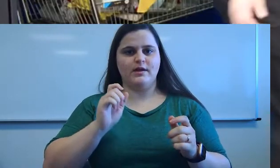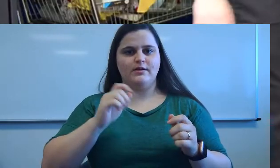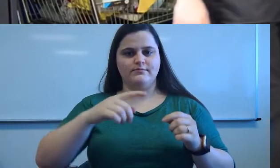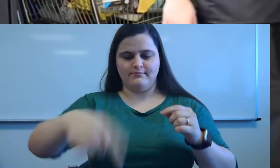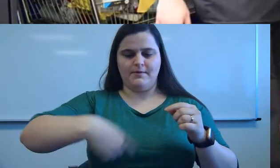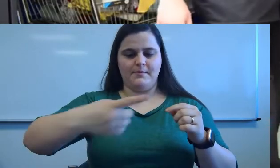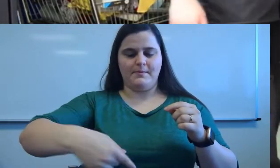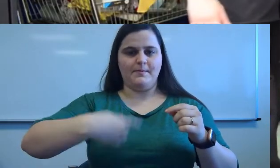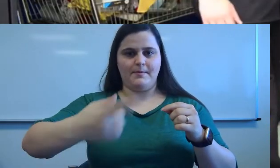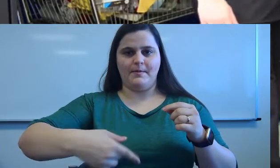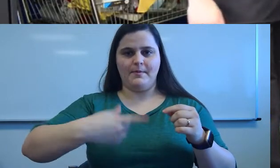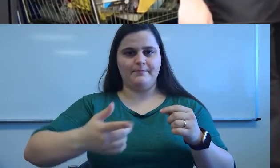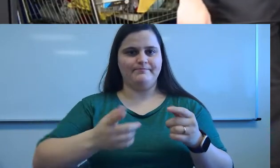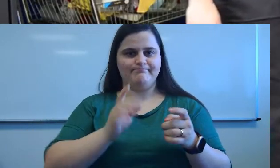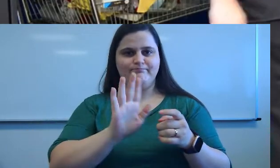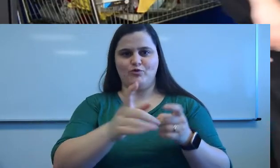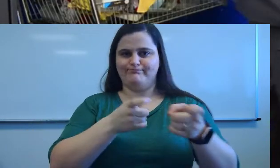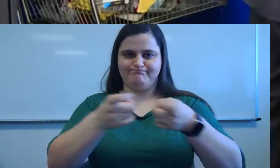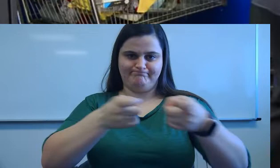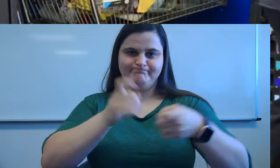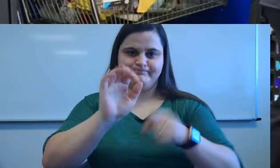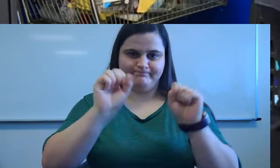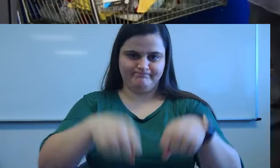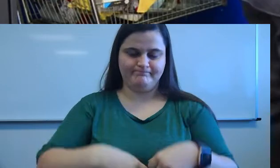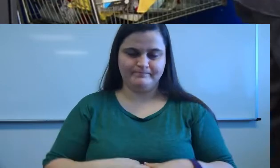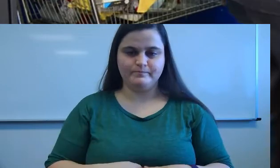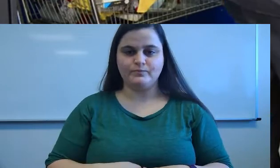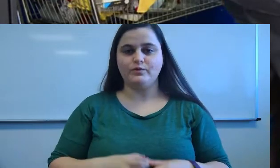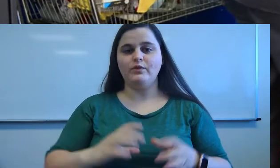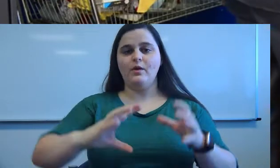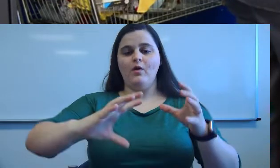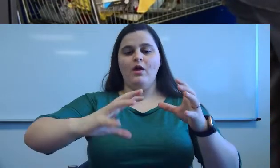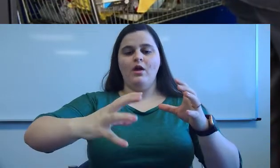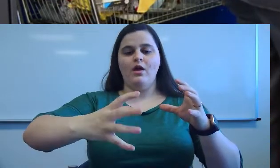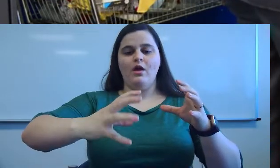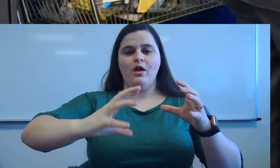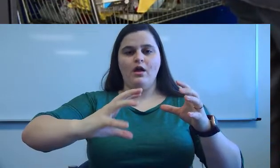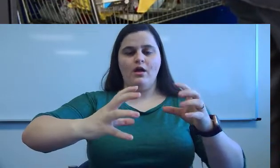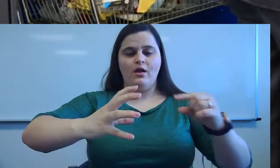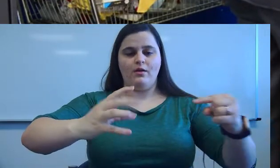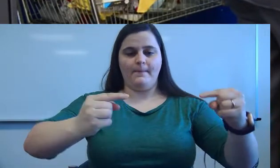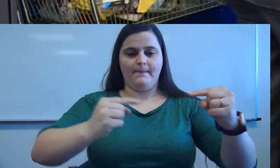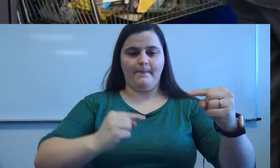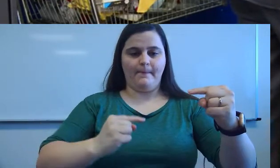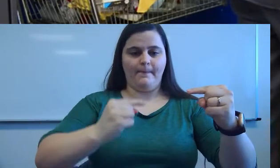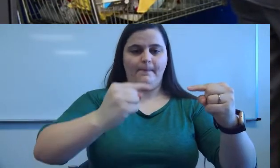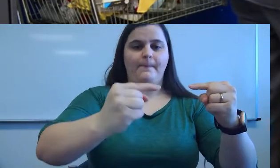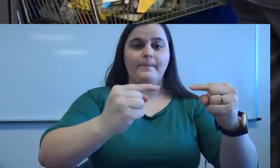and spin the tire all day long. So we're going to line it up to a green arrow.